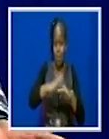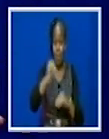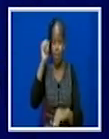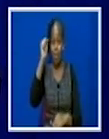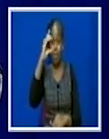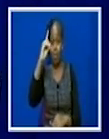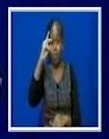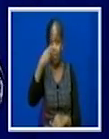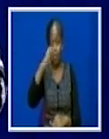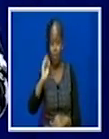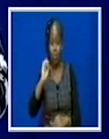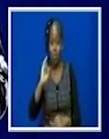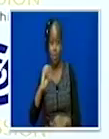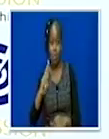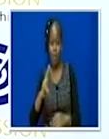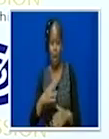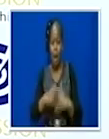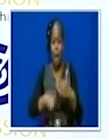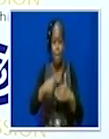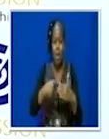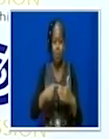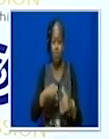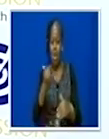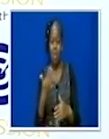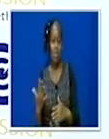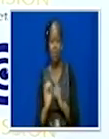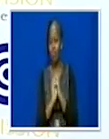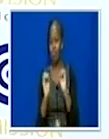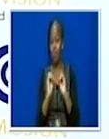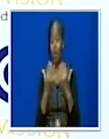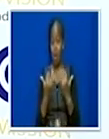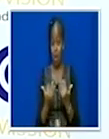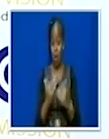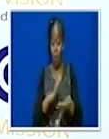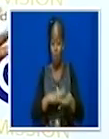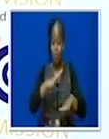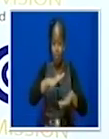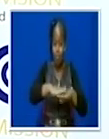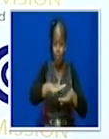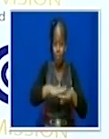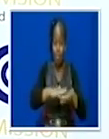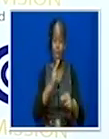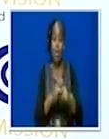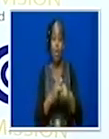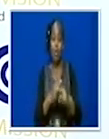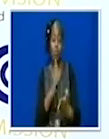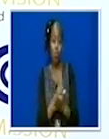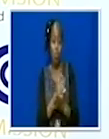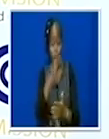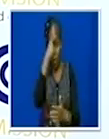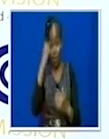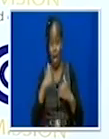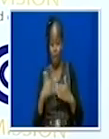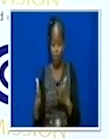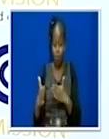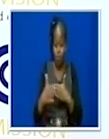cohesive. That's correct. That is correct. Actually adhesive glue is it's called so because it has some attraction between itself and